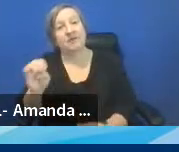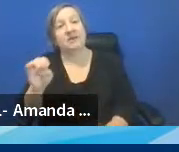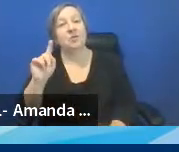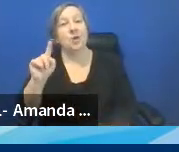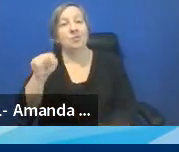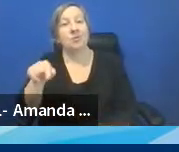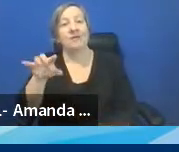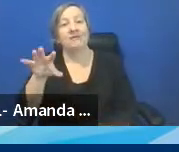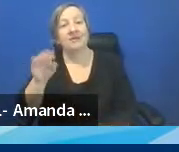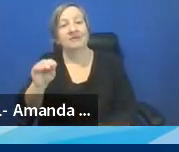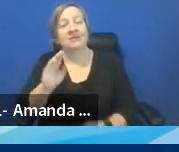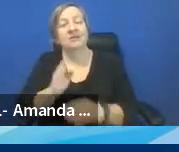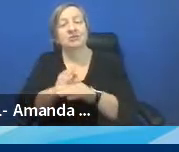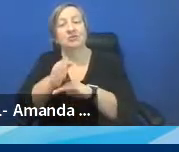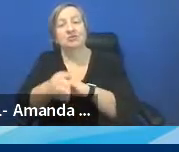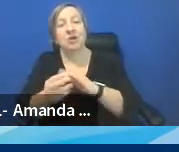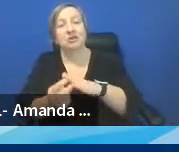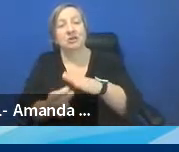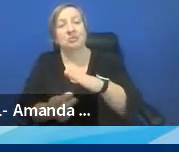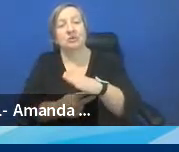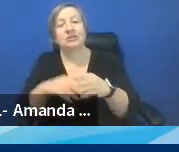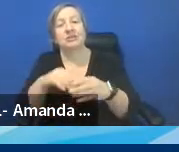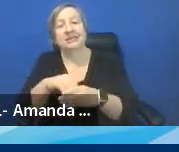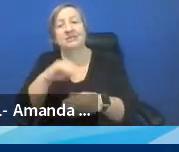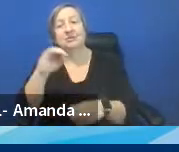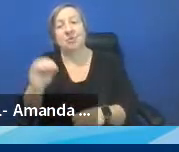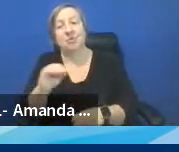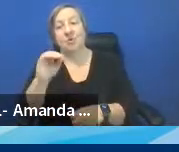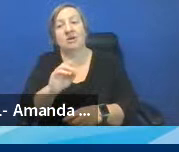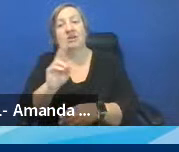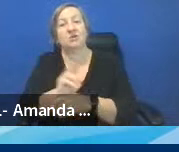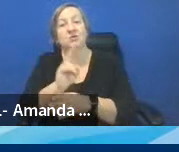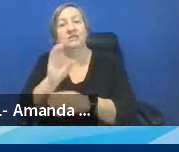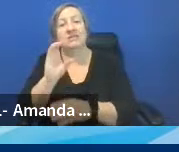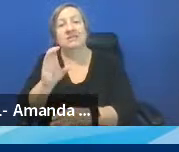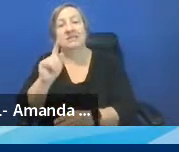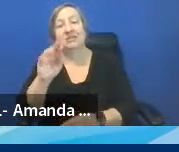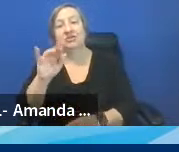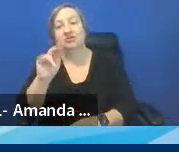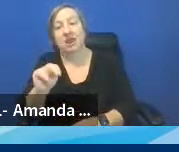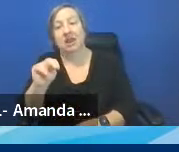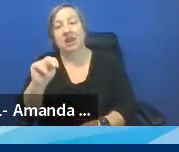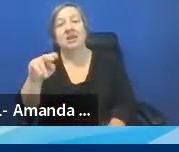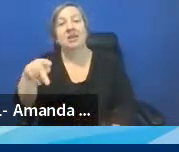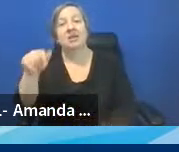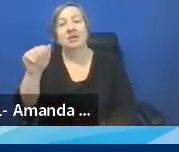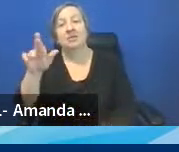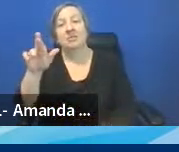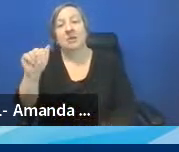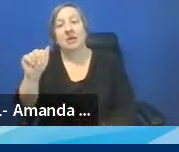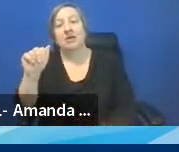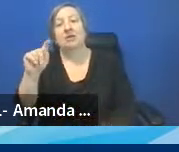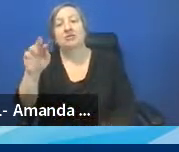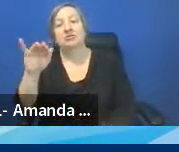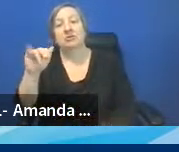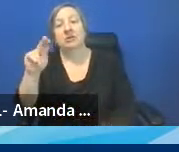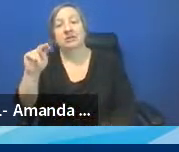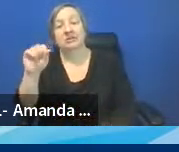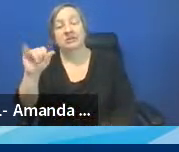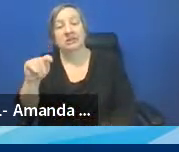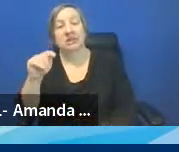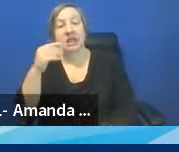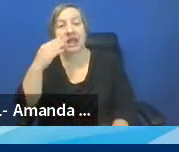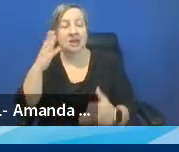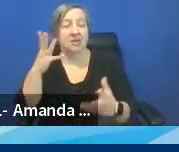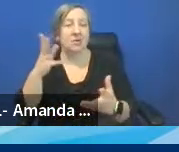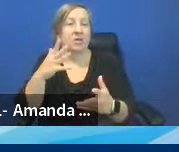$1.50, to cross the bridge into Oregon using C-Tran paratransit. So I don't know what you thought. I mean,